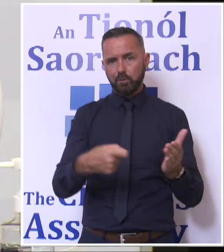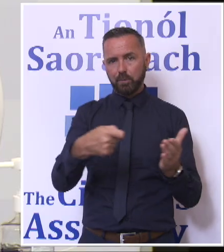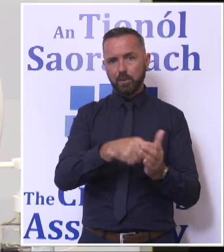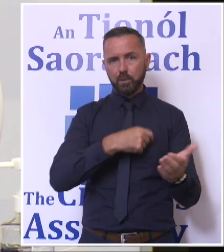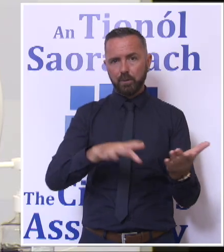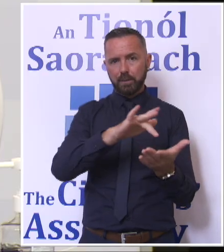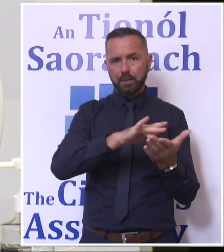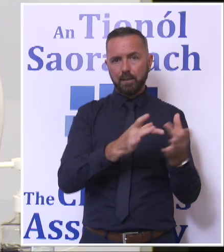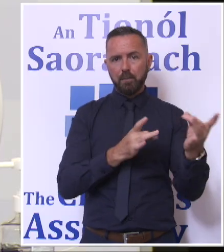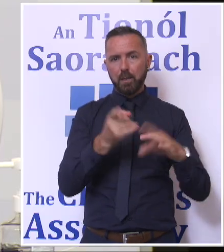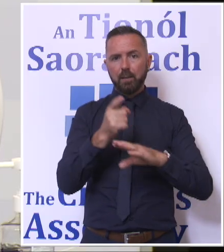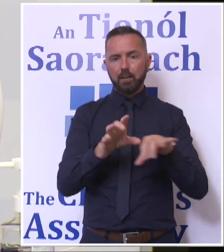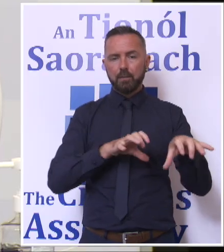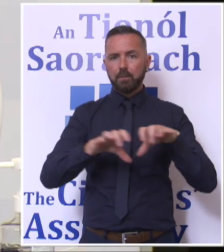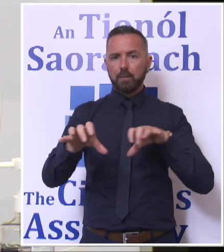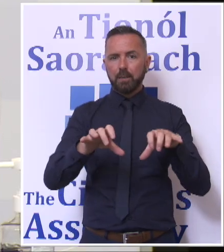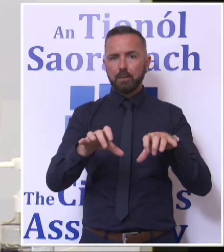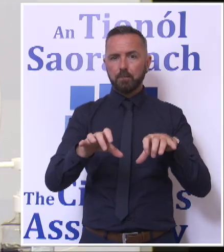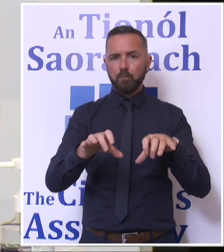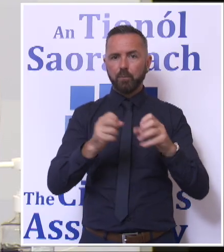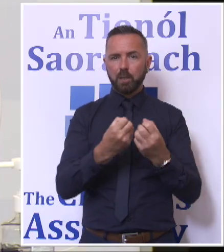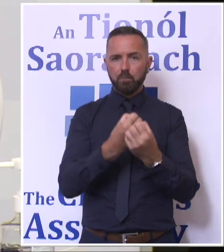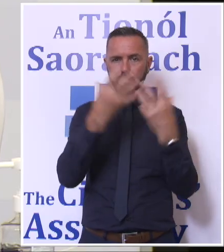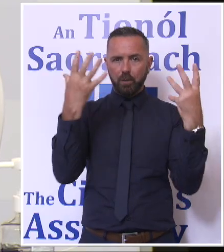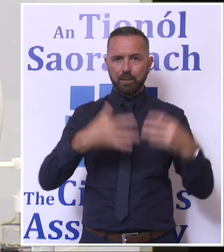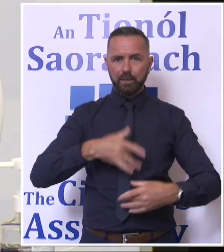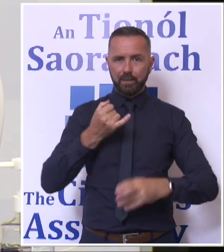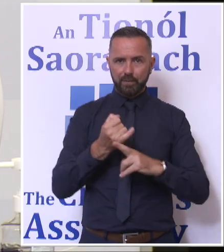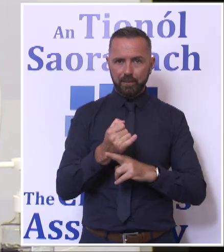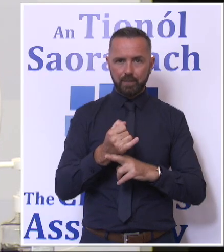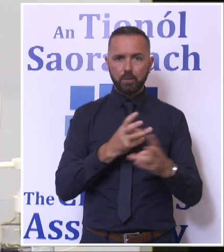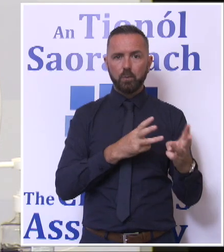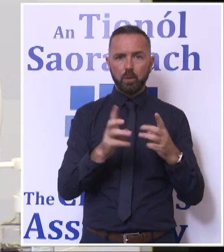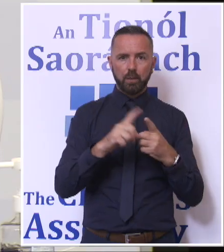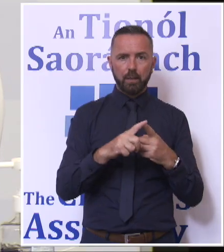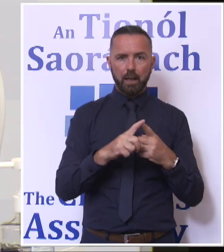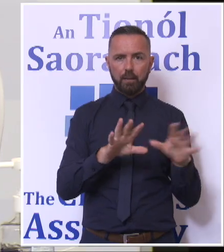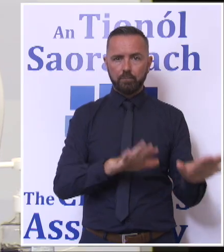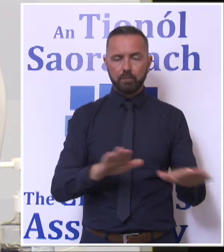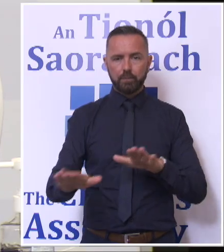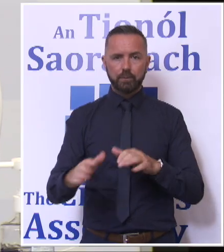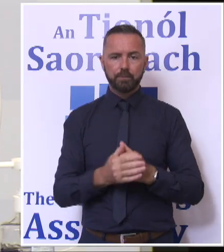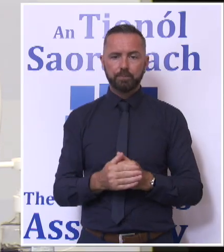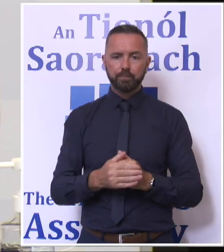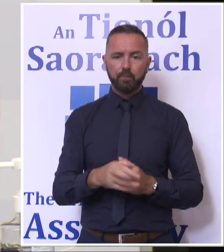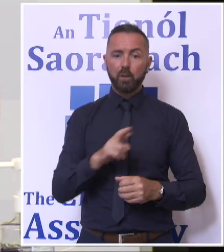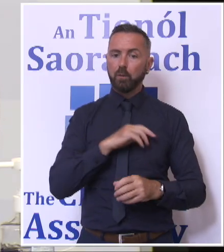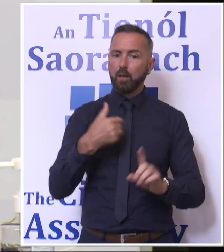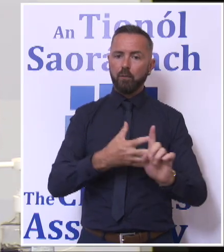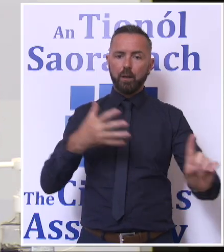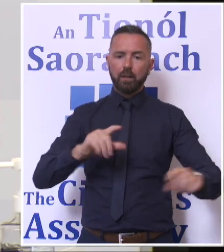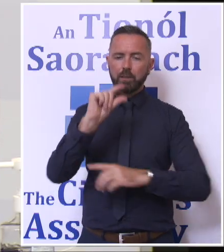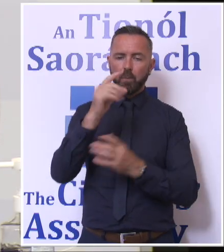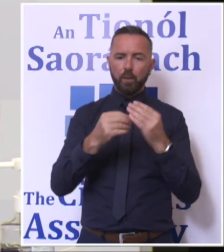city, make it a place that is vibrant to live in, to work and recreate. I very much acknowledge the